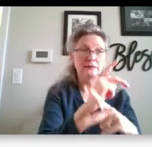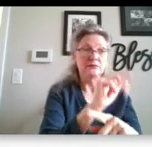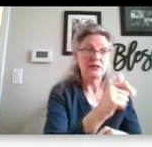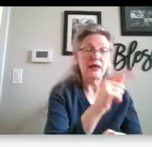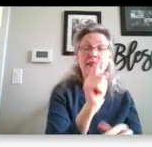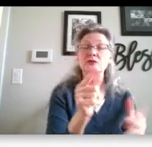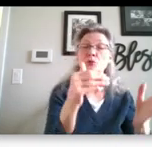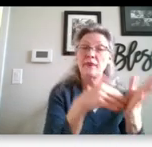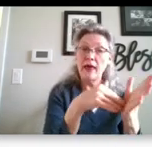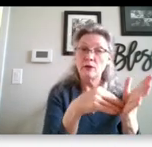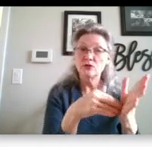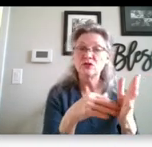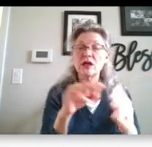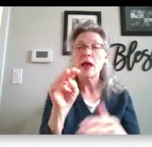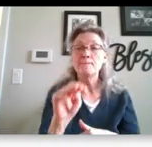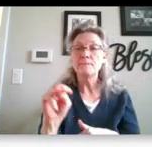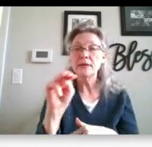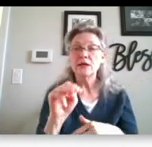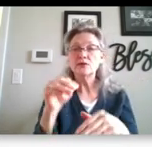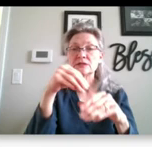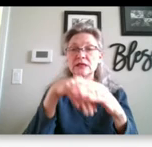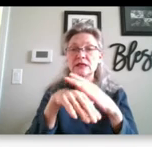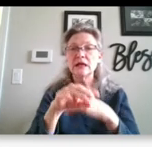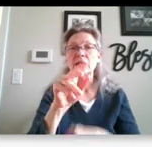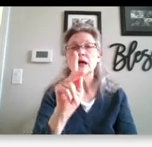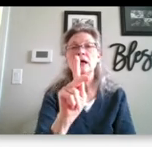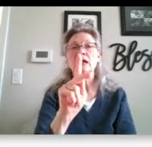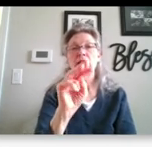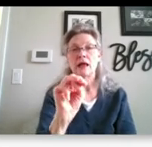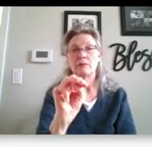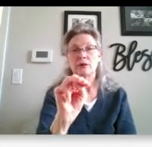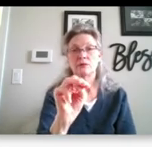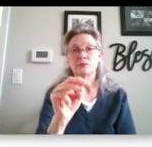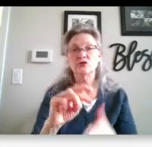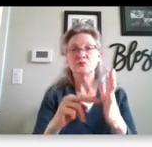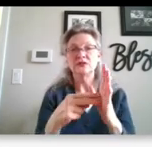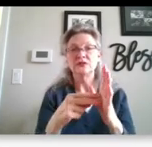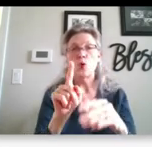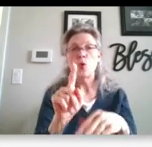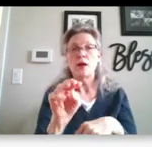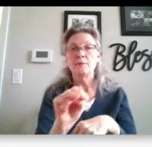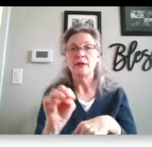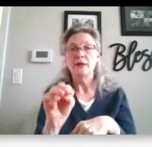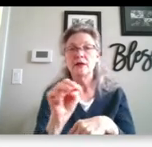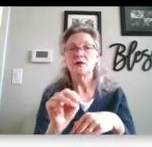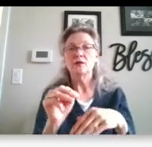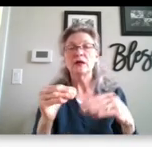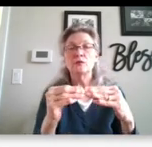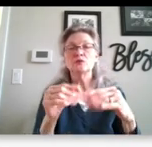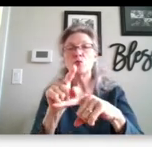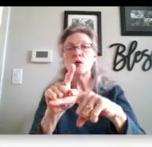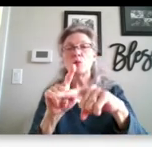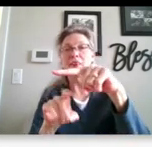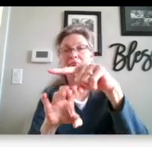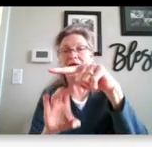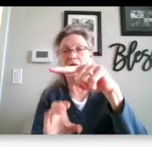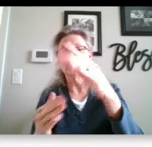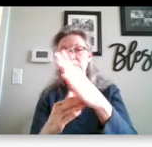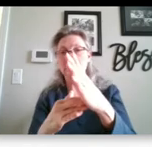So I know there's 1,000 meters in a kilometer, which means that 1 meter is 1/1000th of a